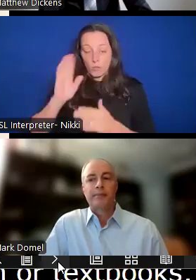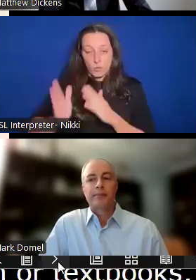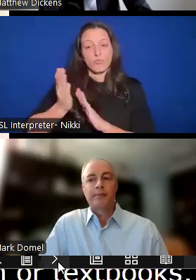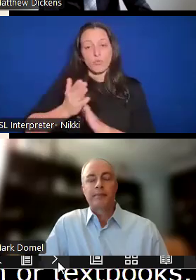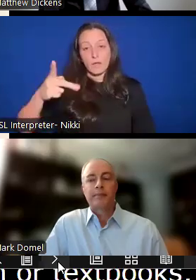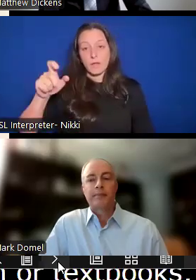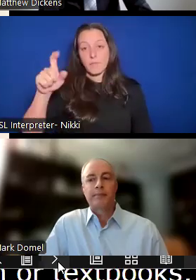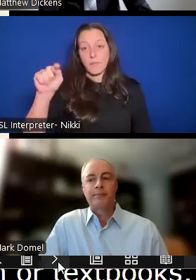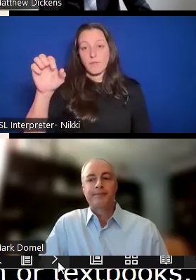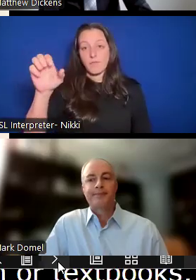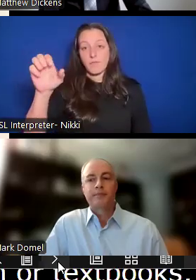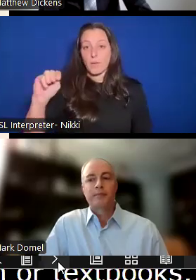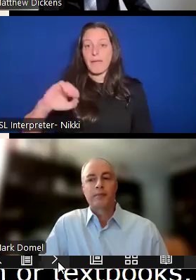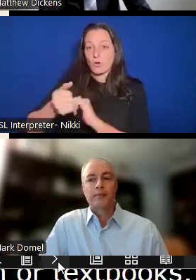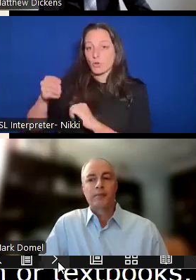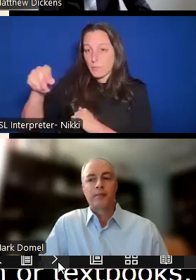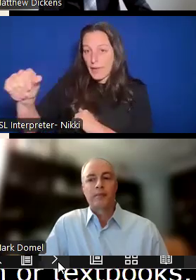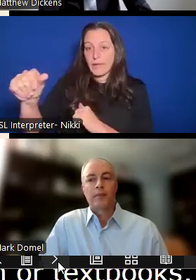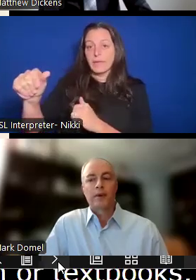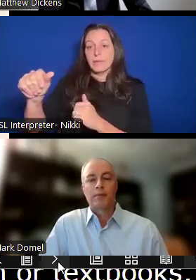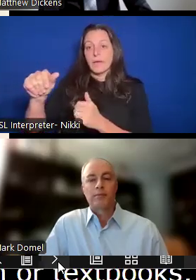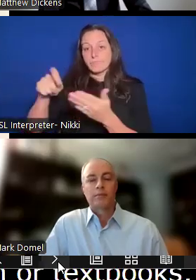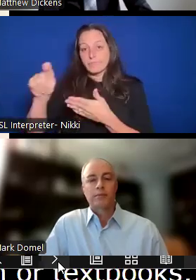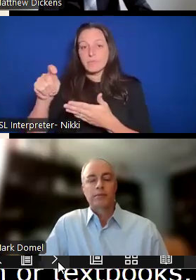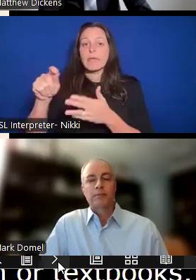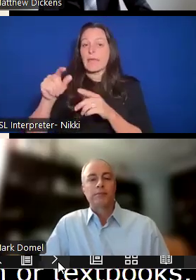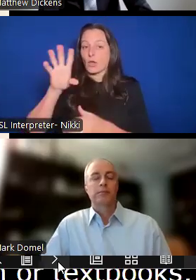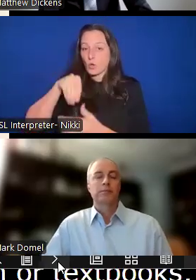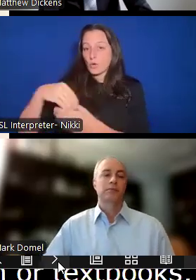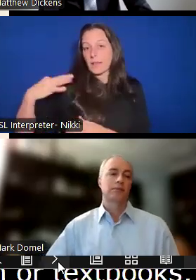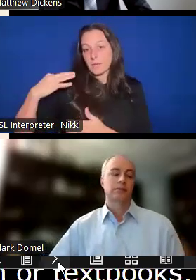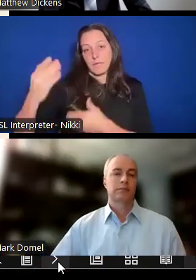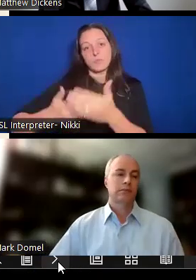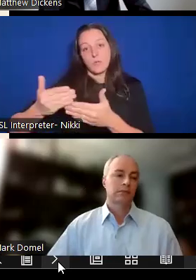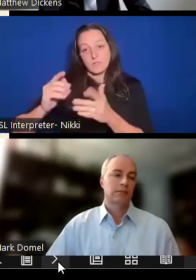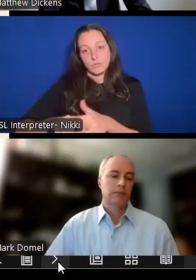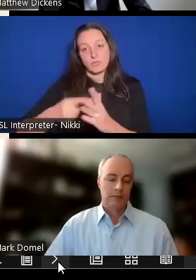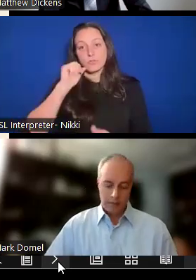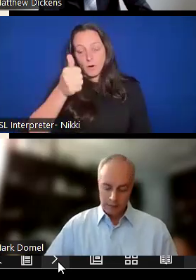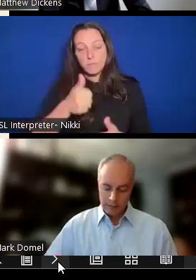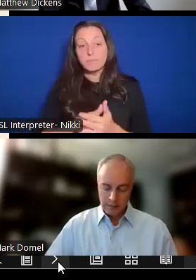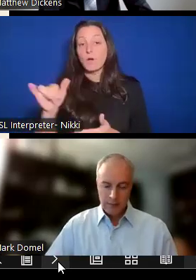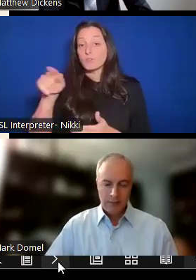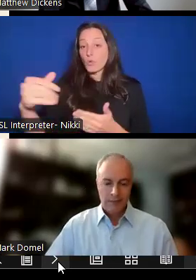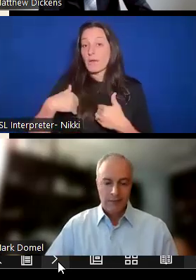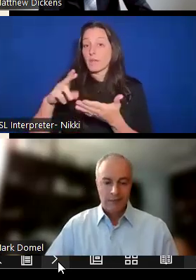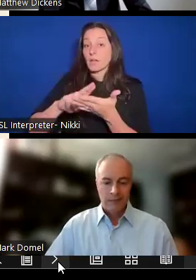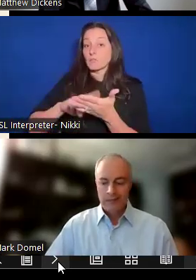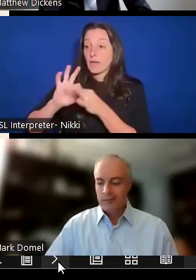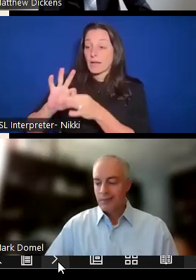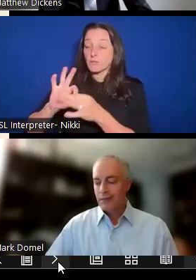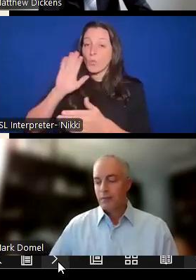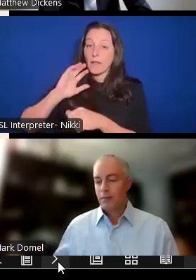all of these transactions happen, including the application process starting tomorrow. They are also contracted to help us raise awareness